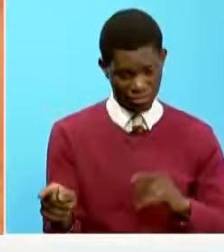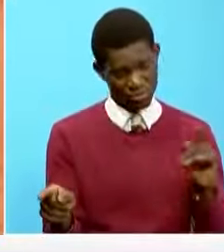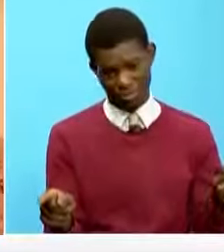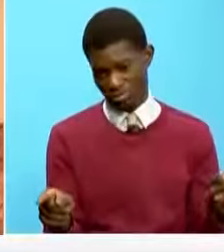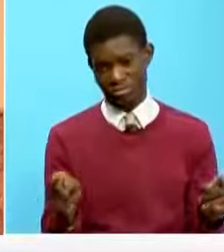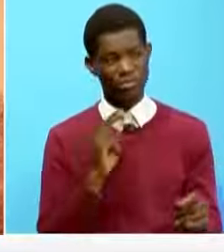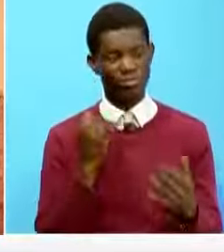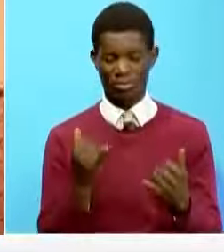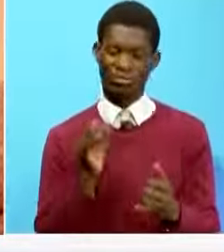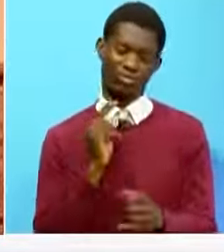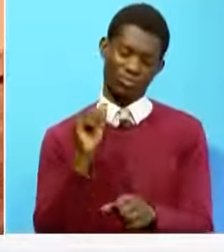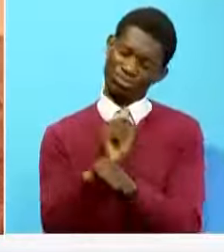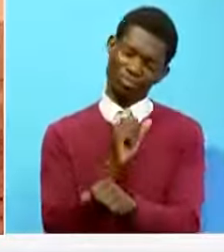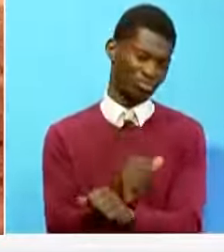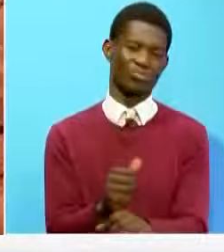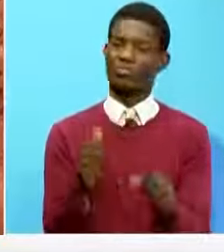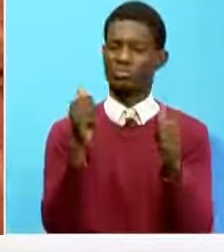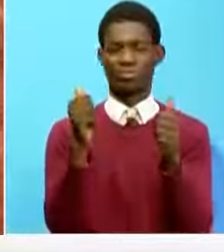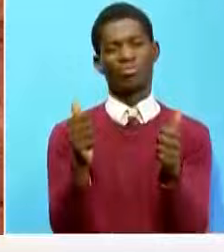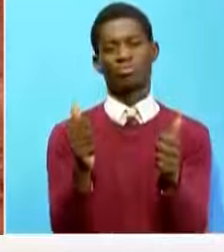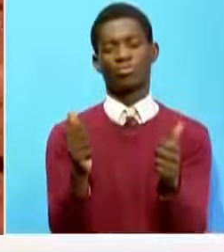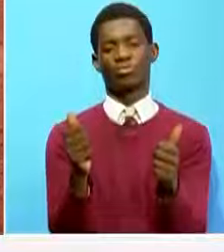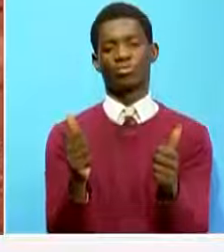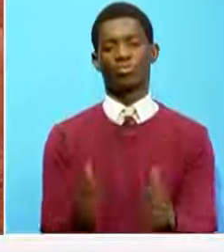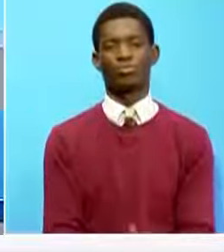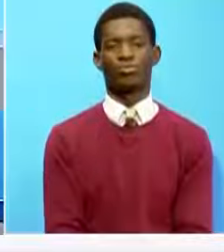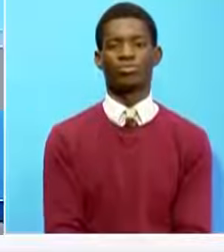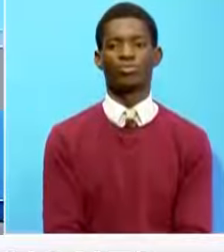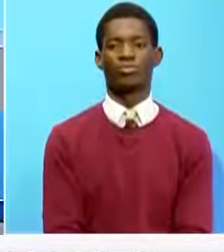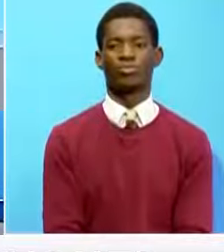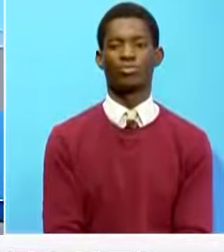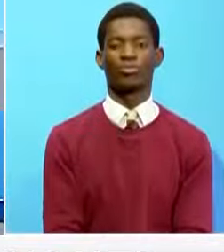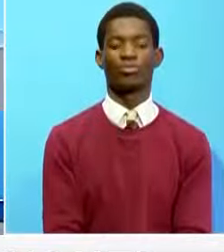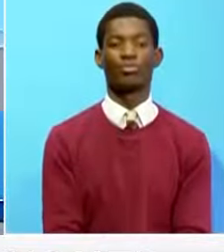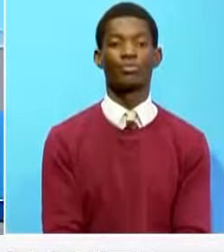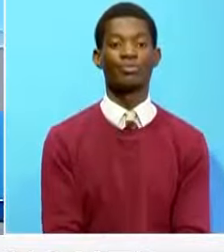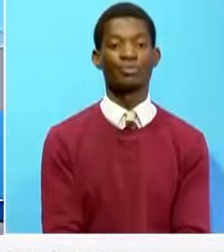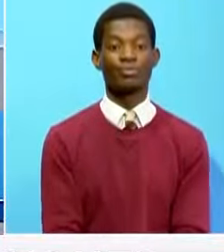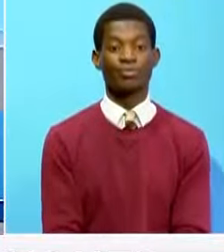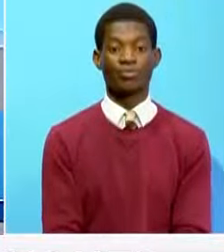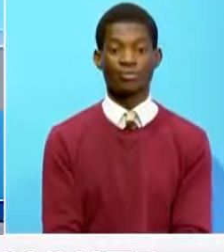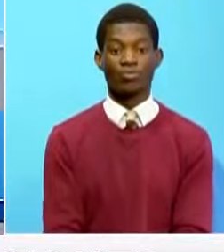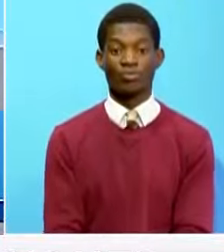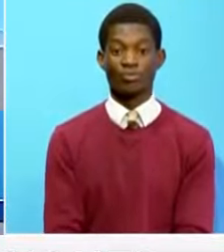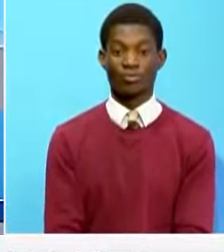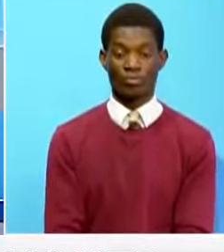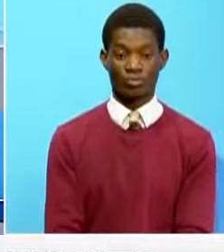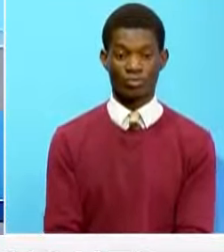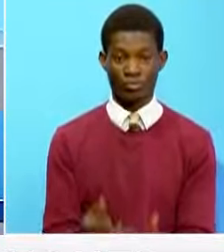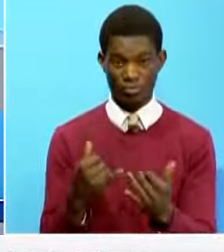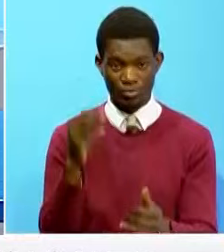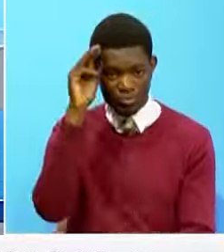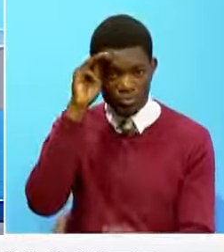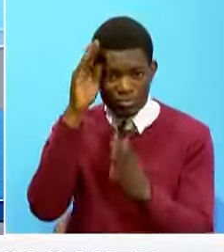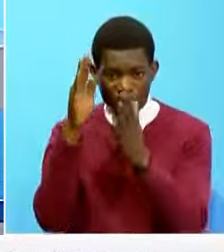So far, Hope Walia, Katete District, Eastern Province. Now, Minister of Infrastructure and Urban